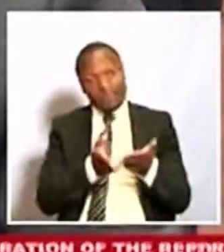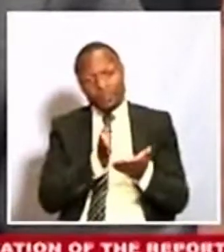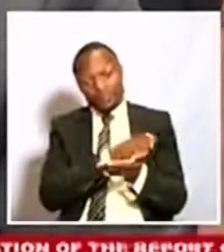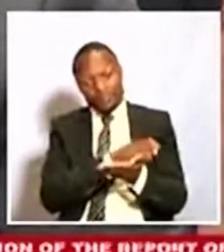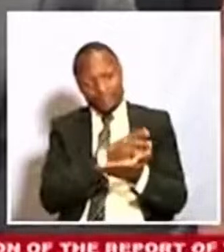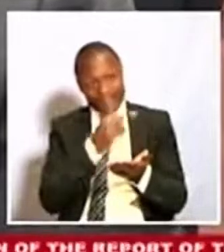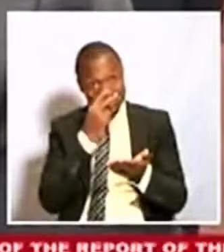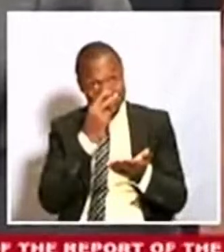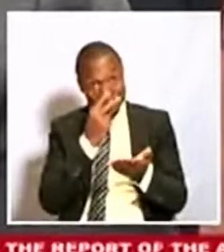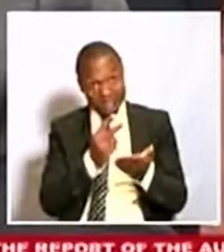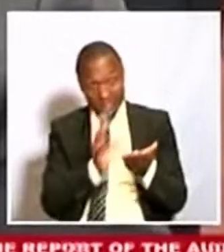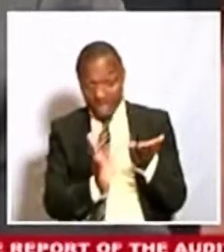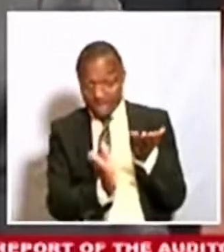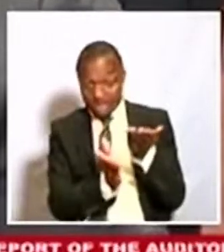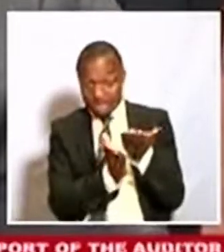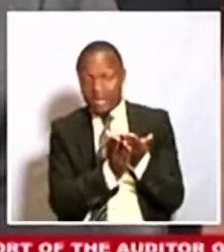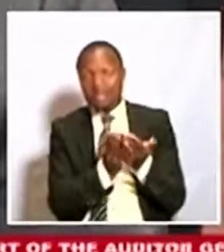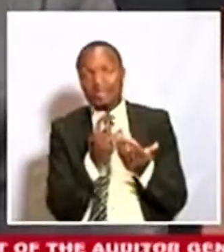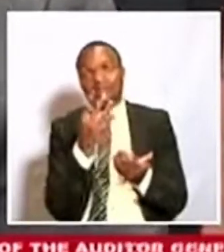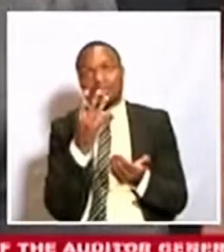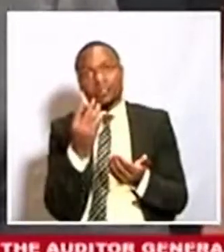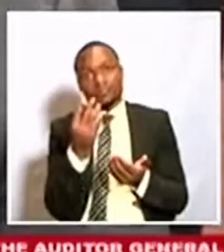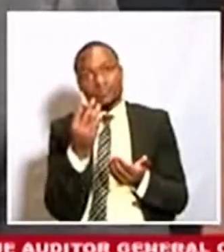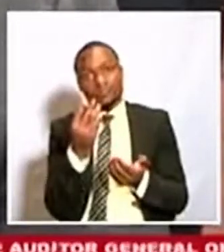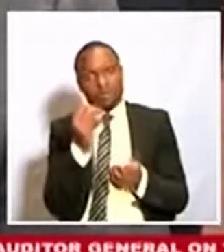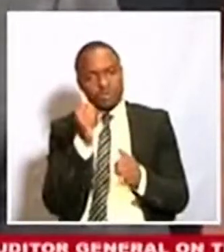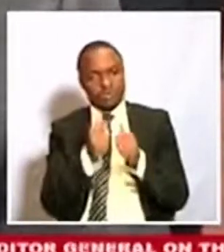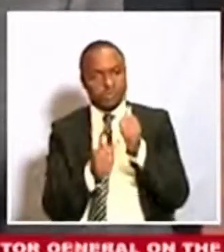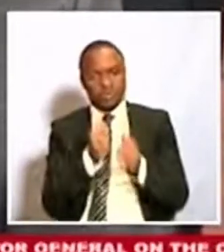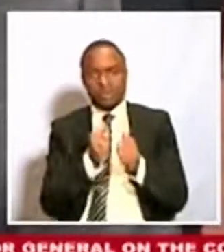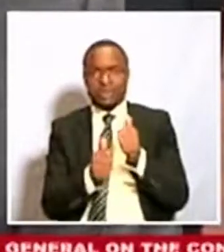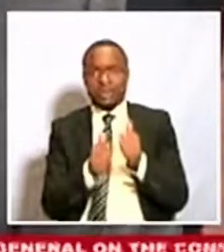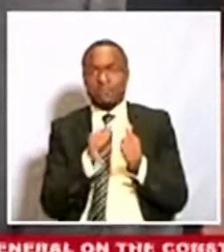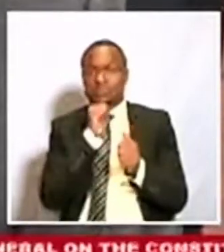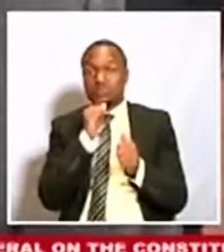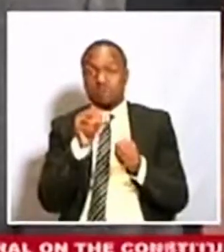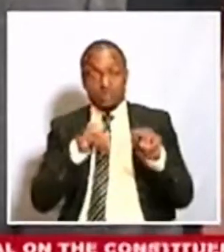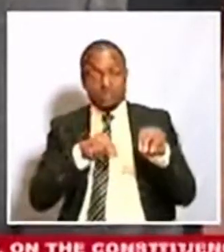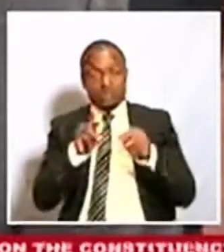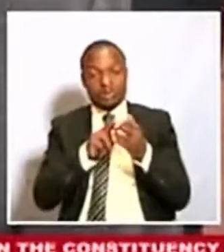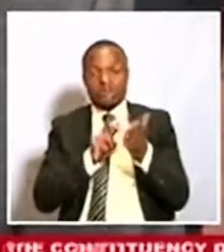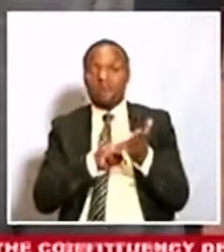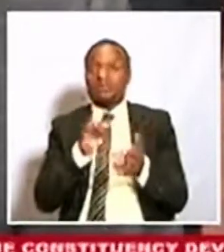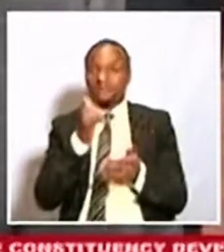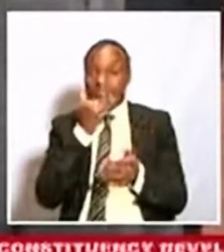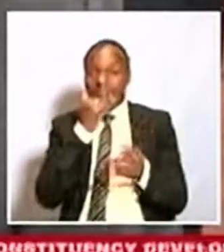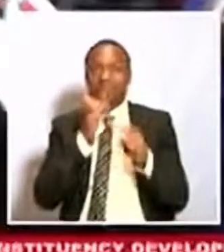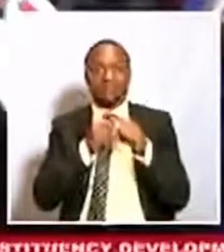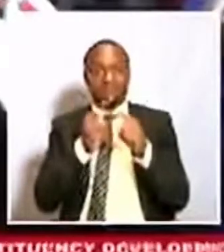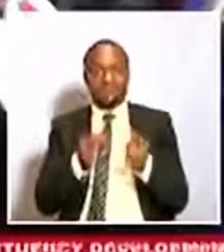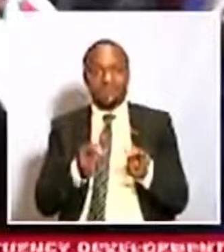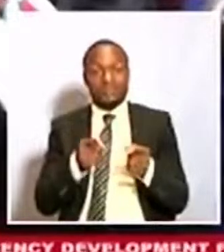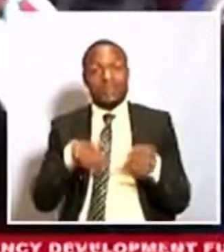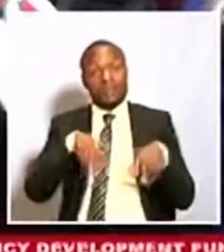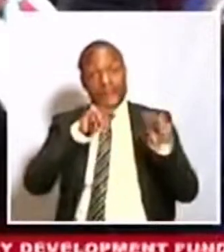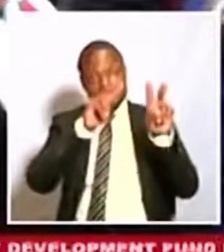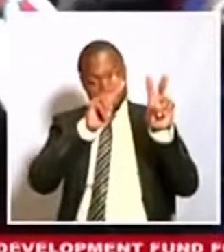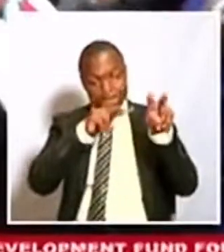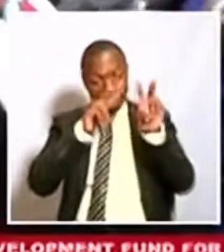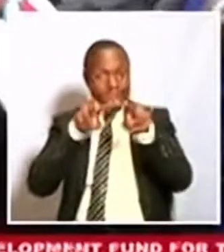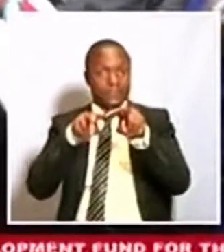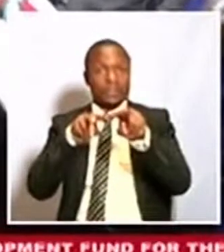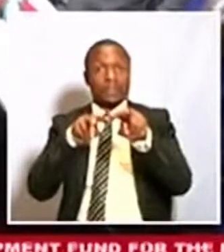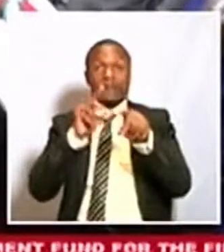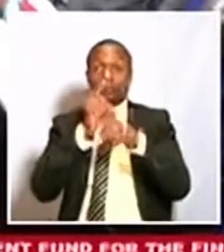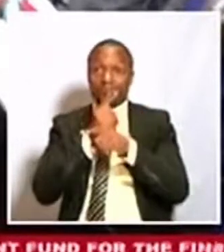14. Which management report? Sorry, not management report. I made a mistake, but a monitoring I'm report. just